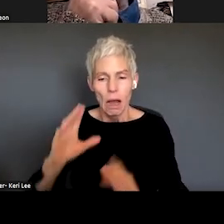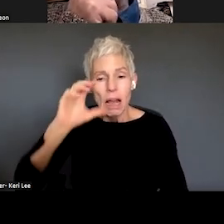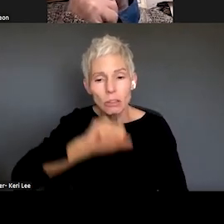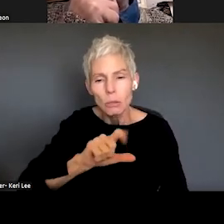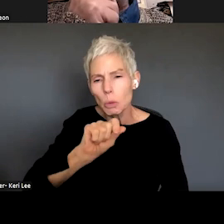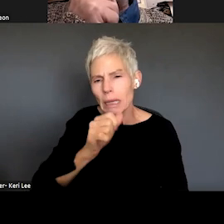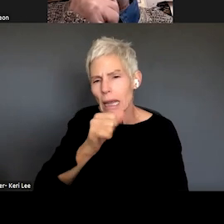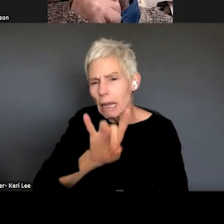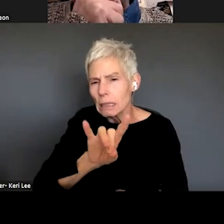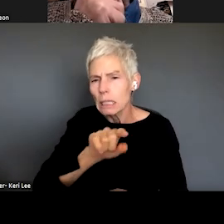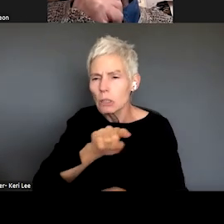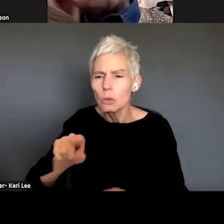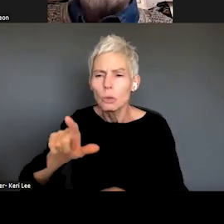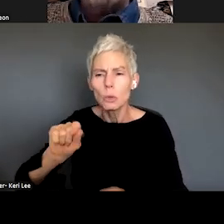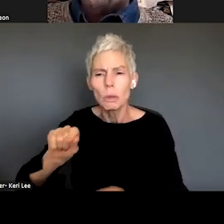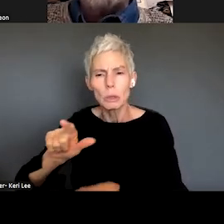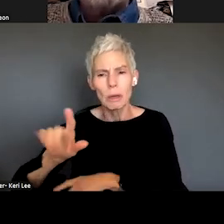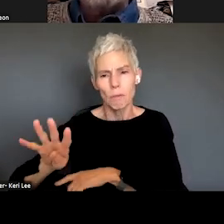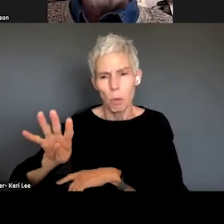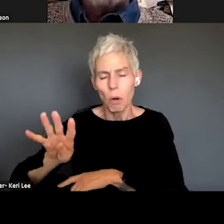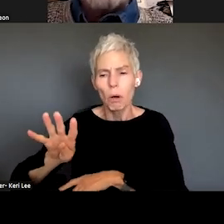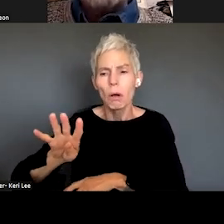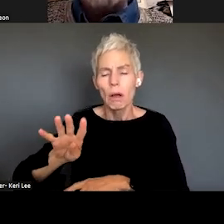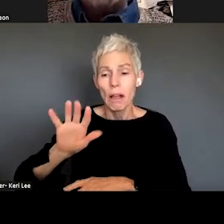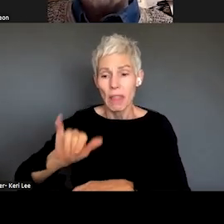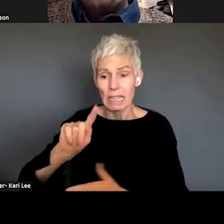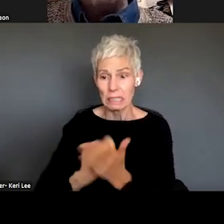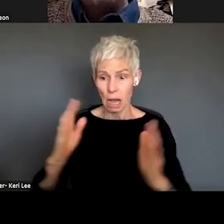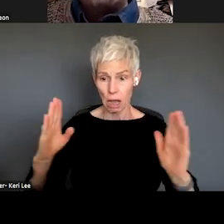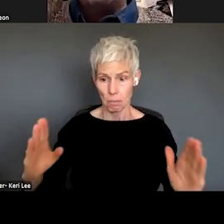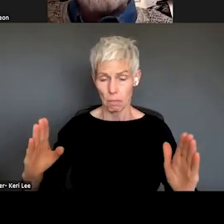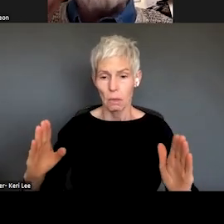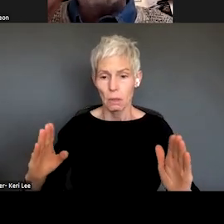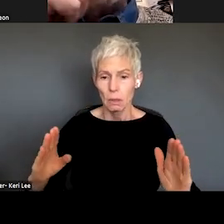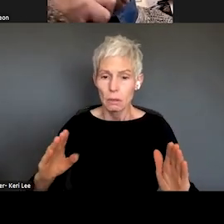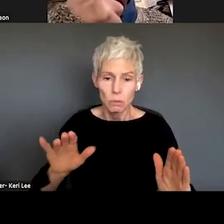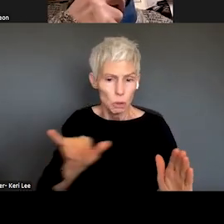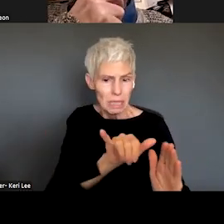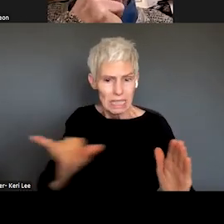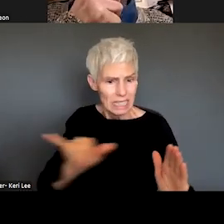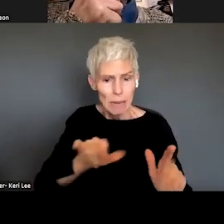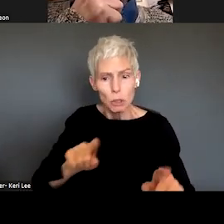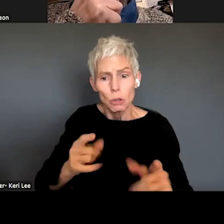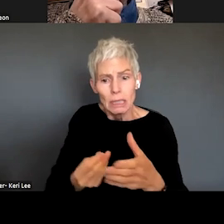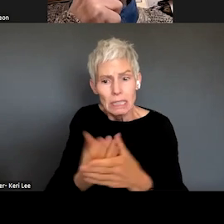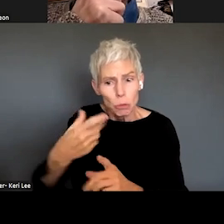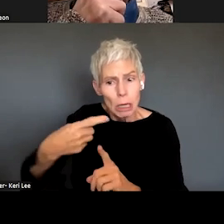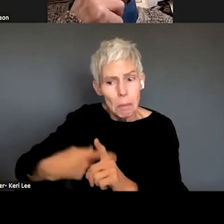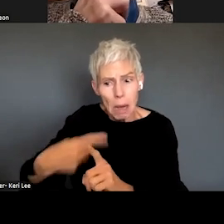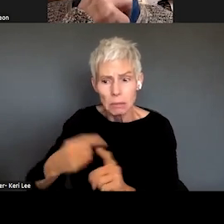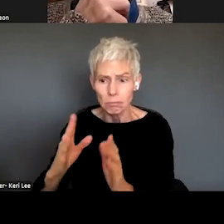and 2024, for that whole period, that would be the same, there.